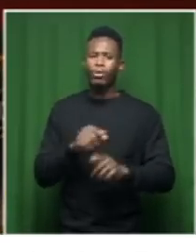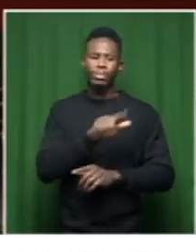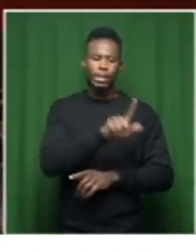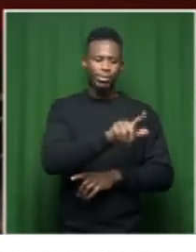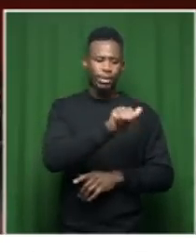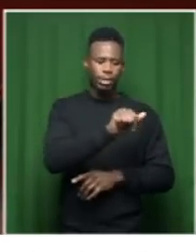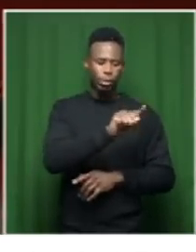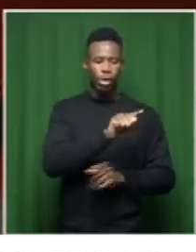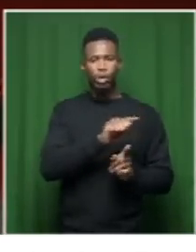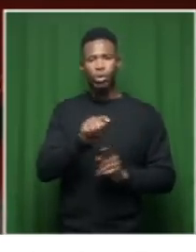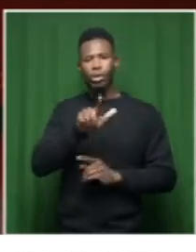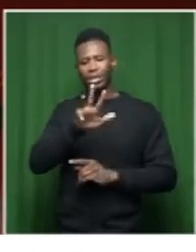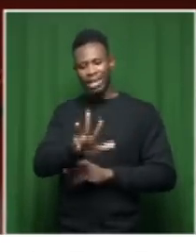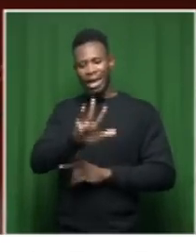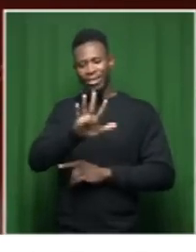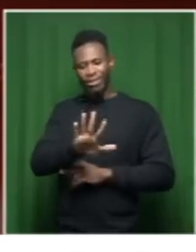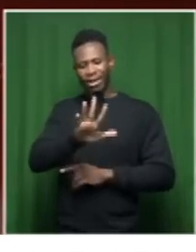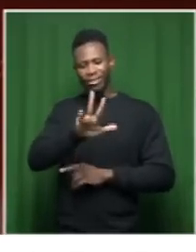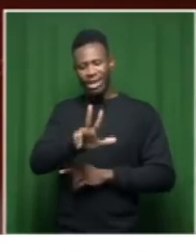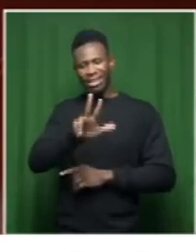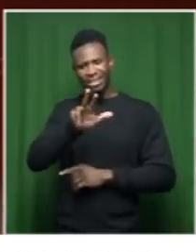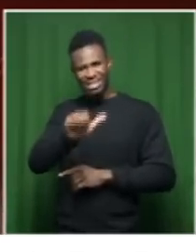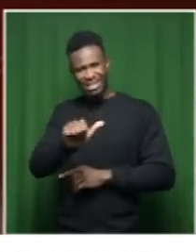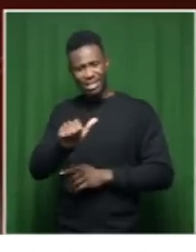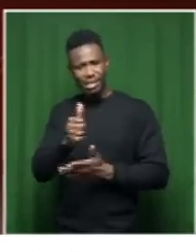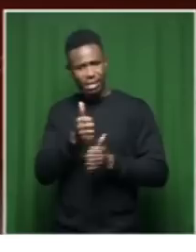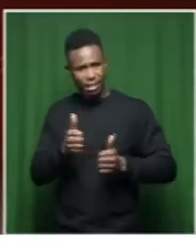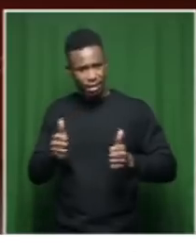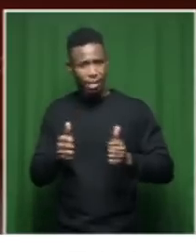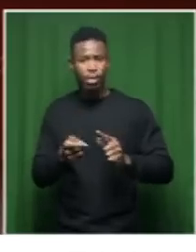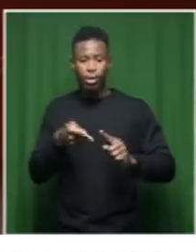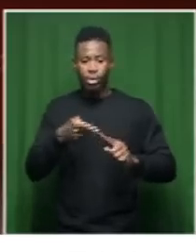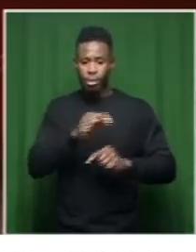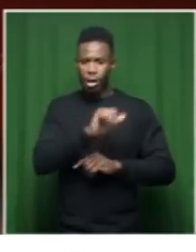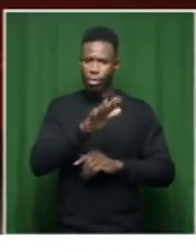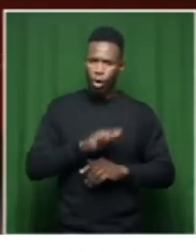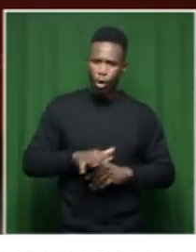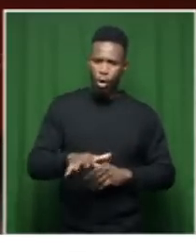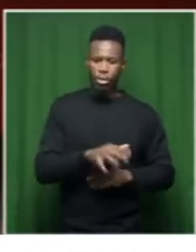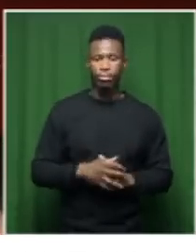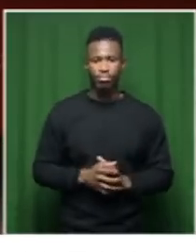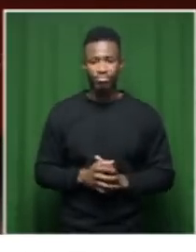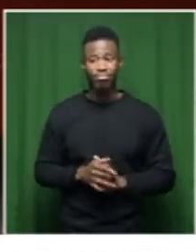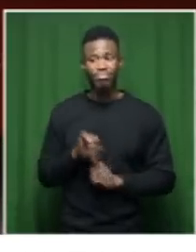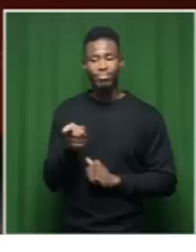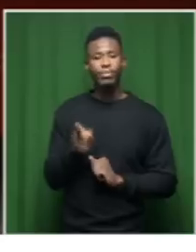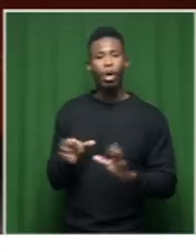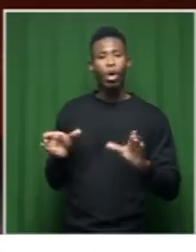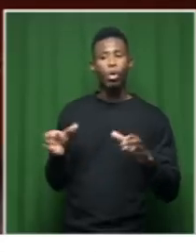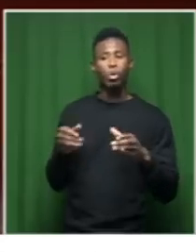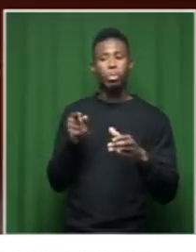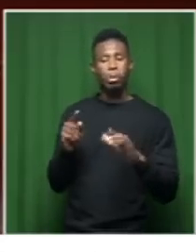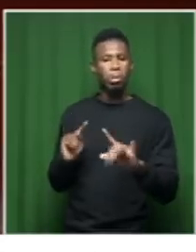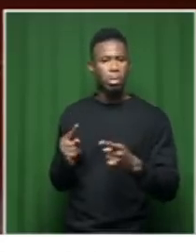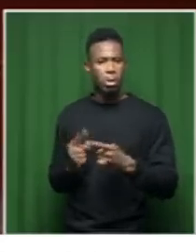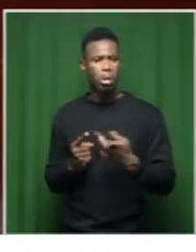to 958 seats between 2016 and 2021 across the country. The party has also made inroads